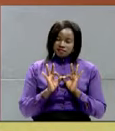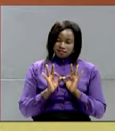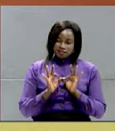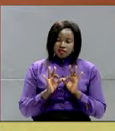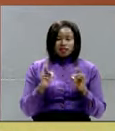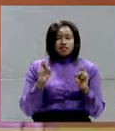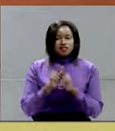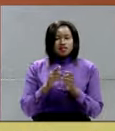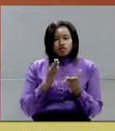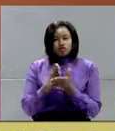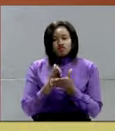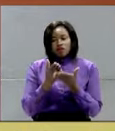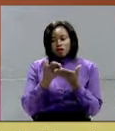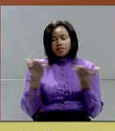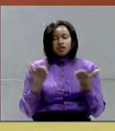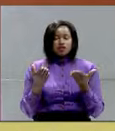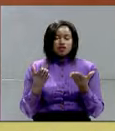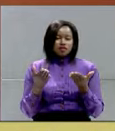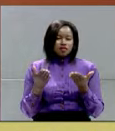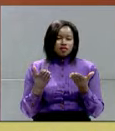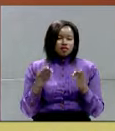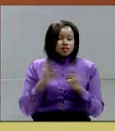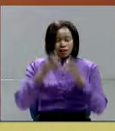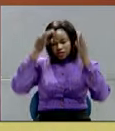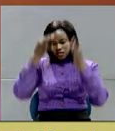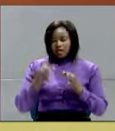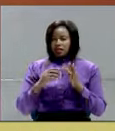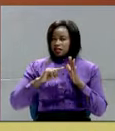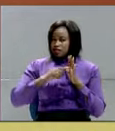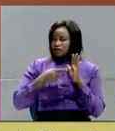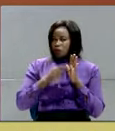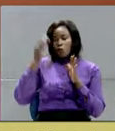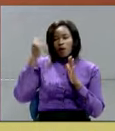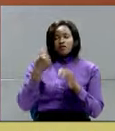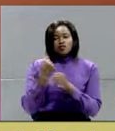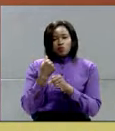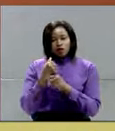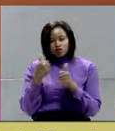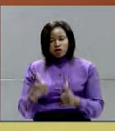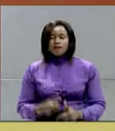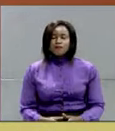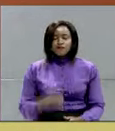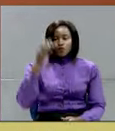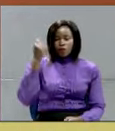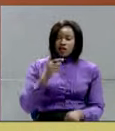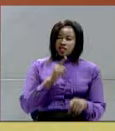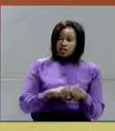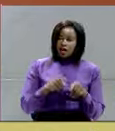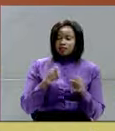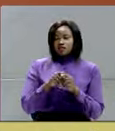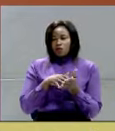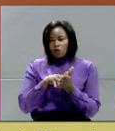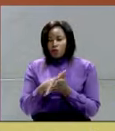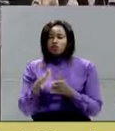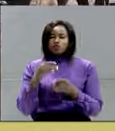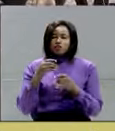is probably the deciding factor why this works and why the time and the cost of moving goods across this border